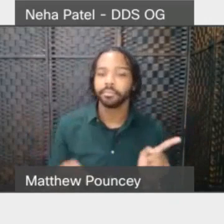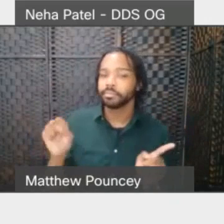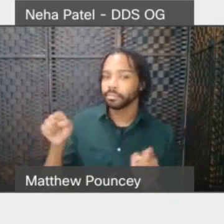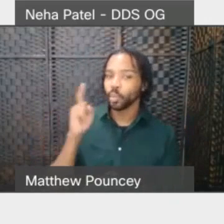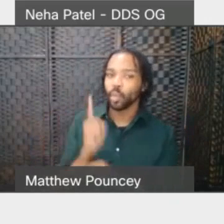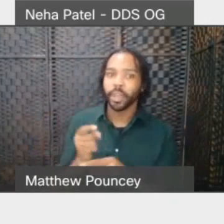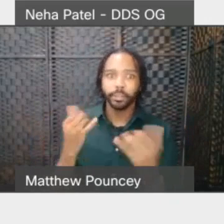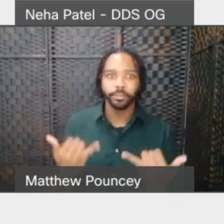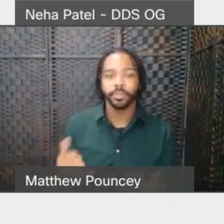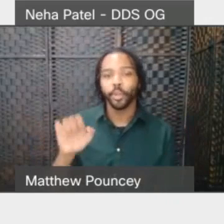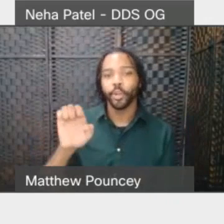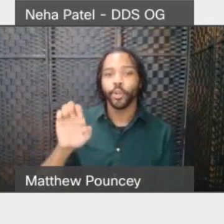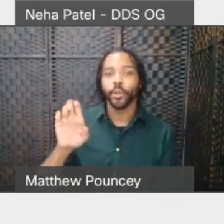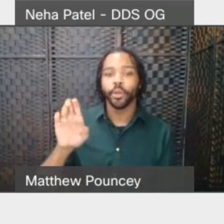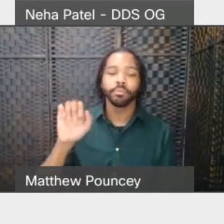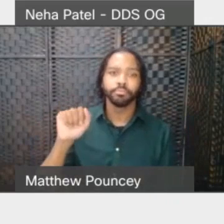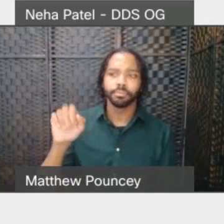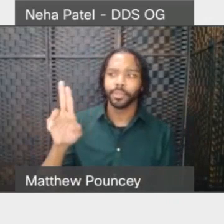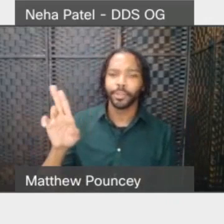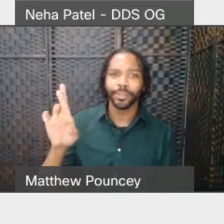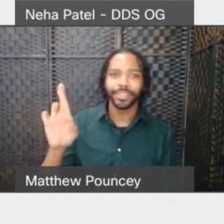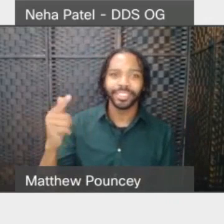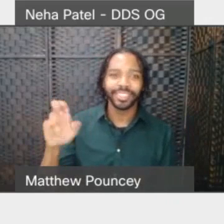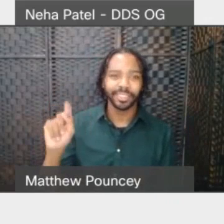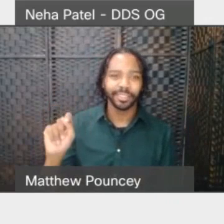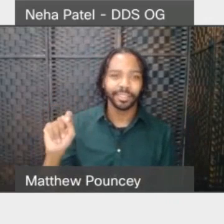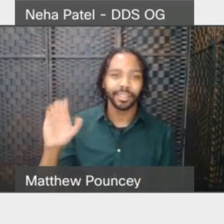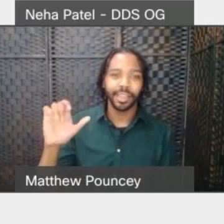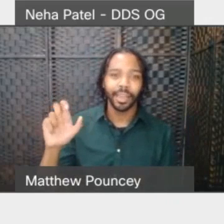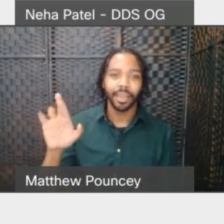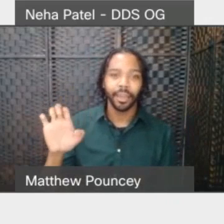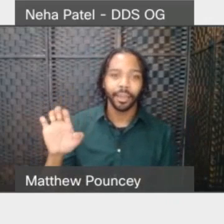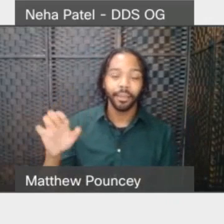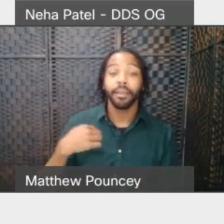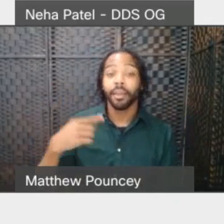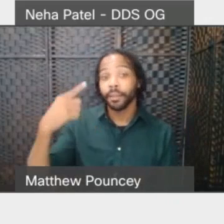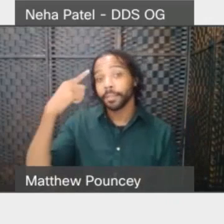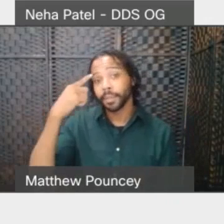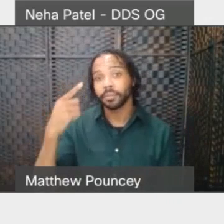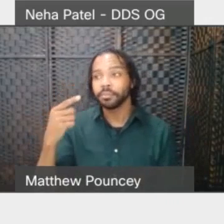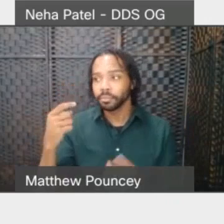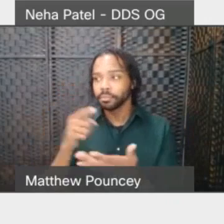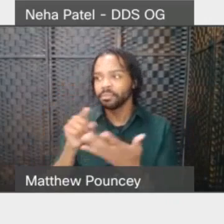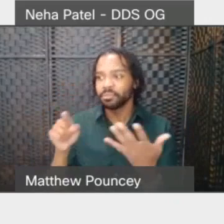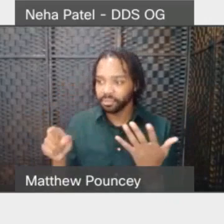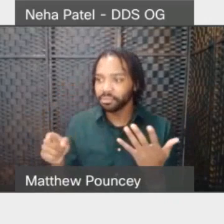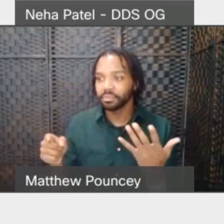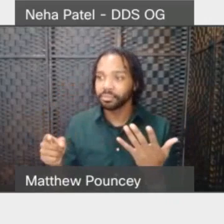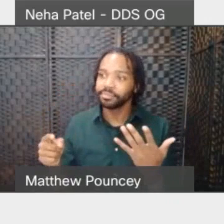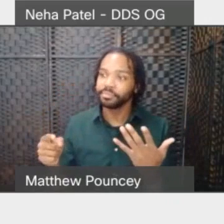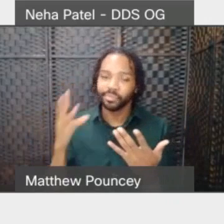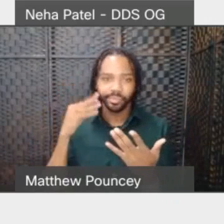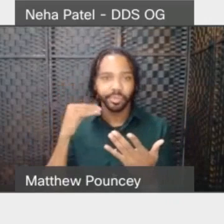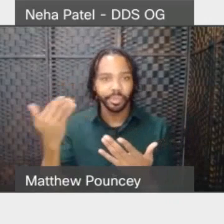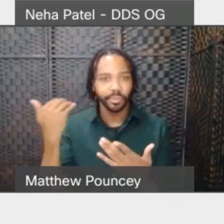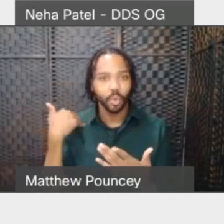care for those situations. I think we often face in the service delivery system where people